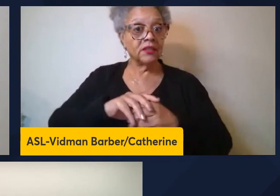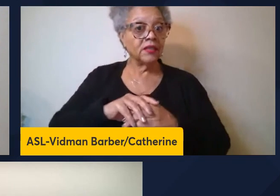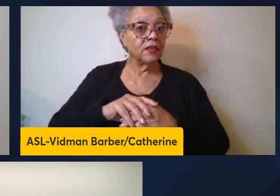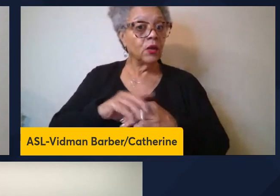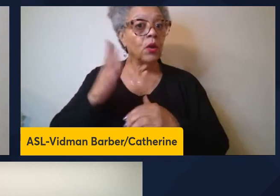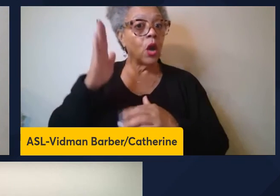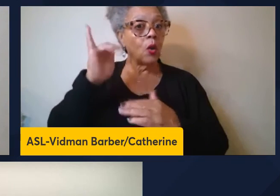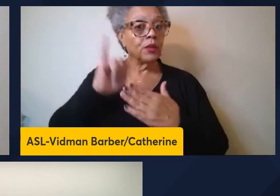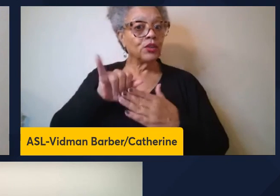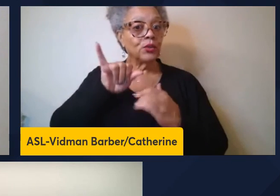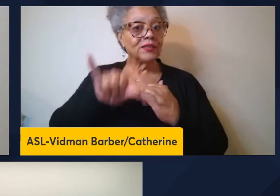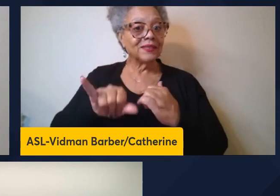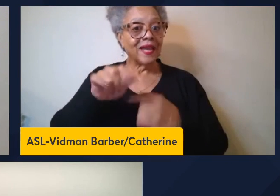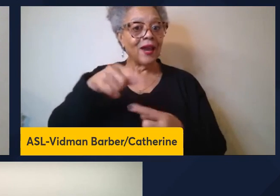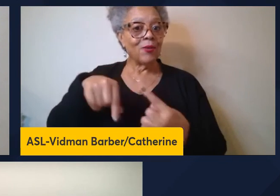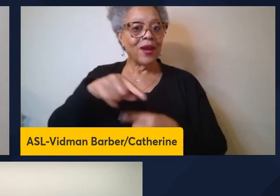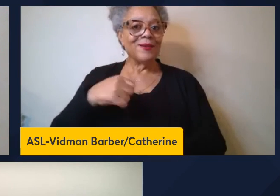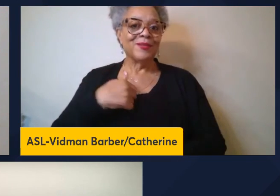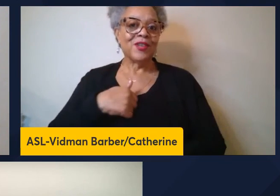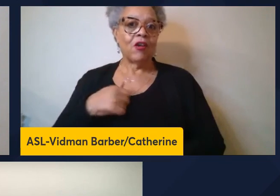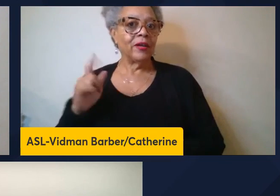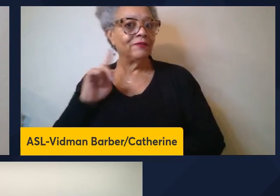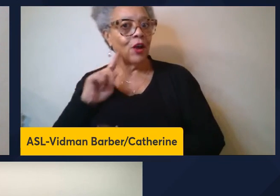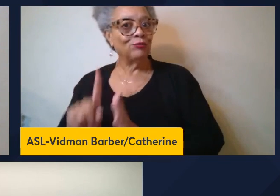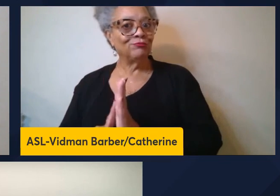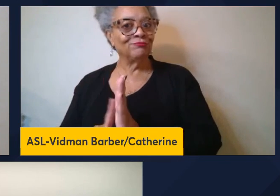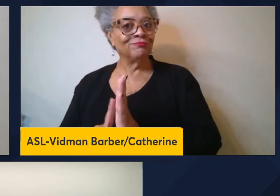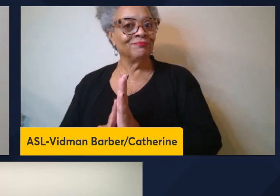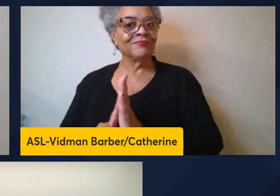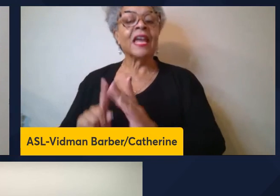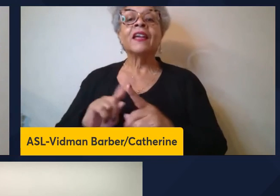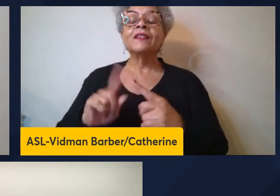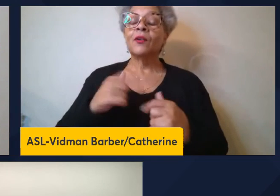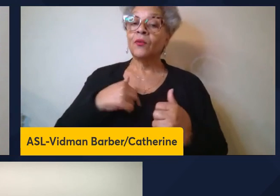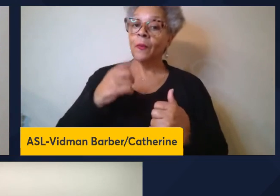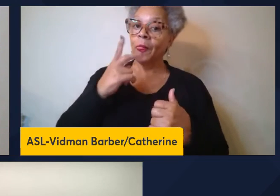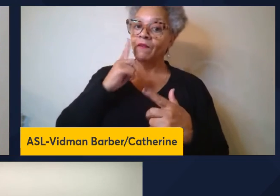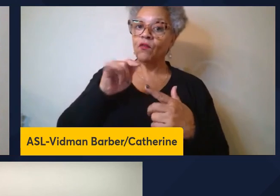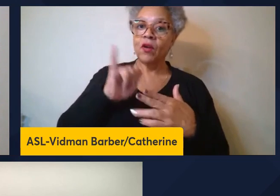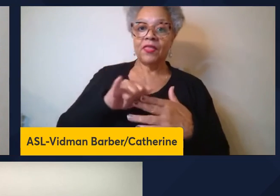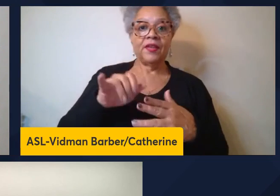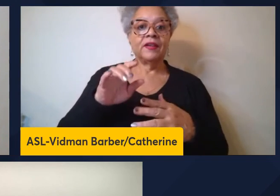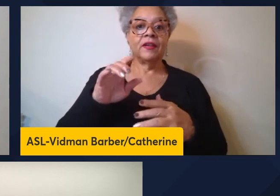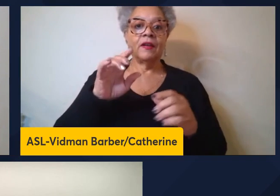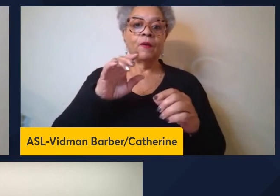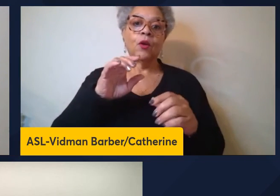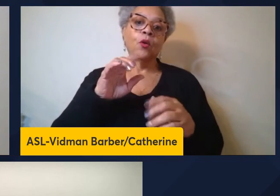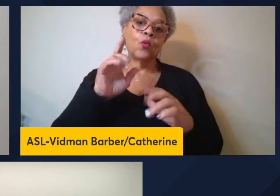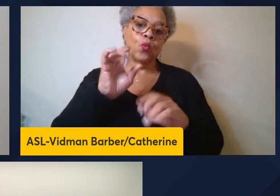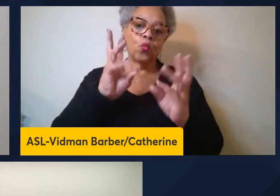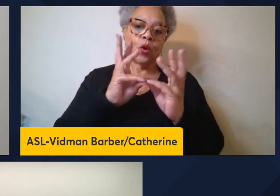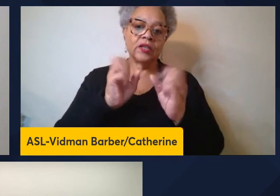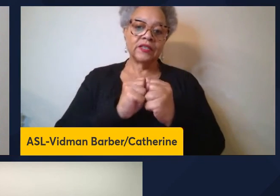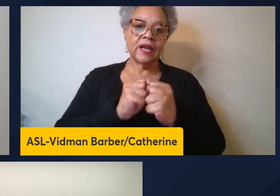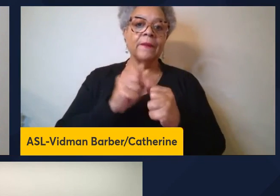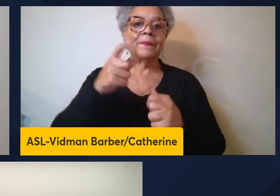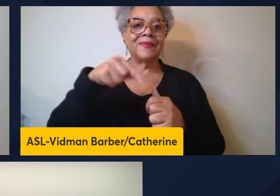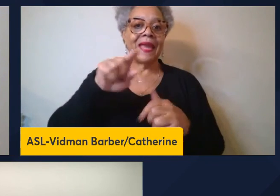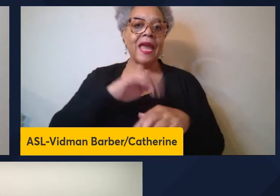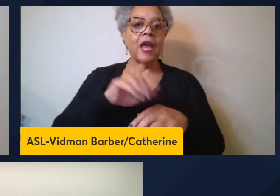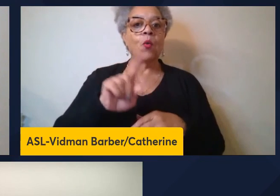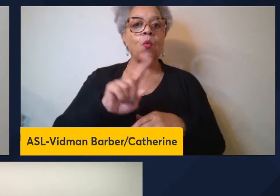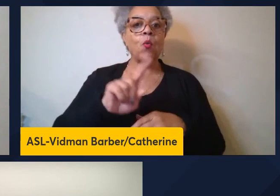around. Sorry. We hope you'll stick around for the Branding Yourself as a Scientist workshop next at 1 p.m. Eastern Standard Time.